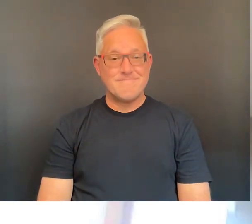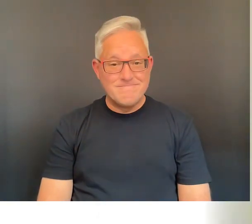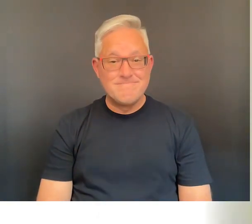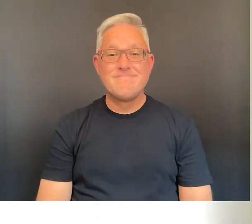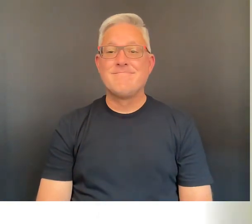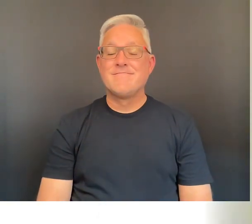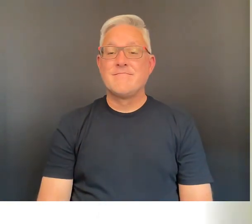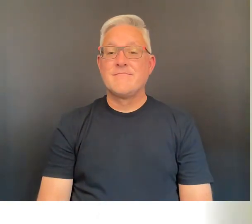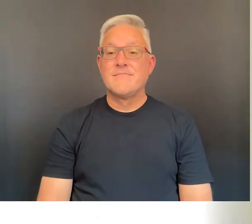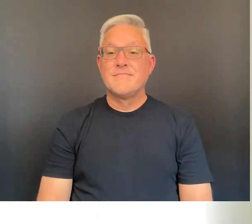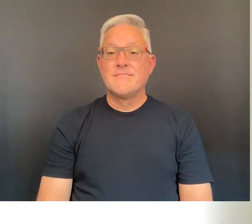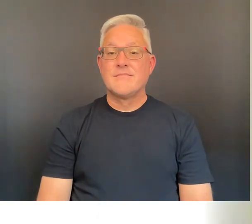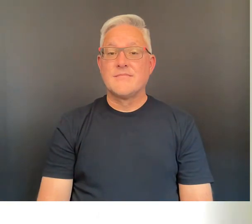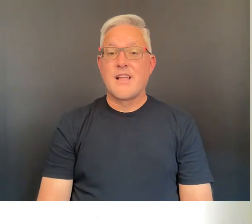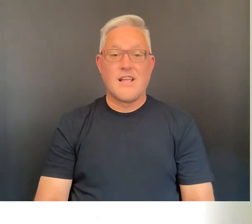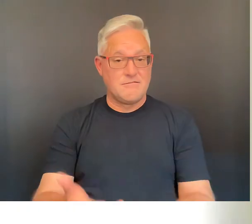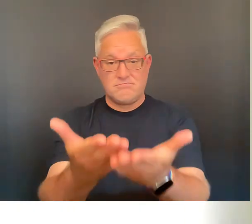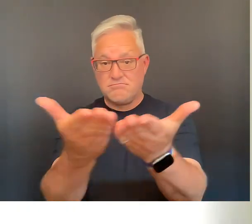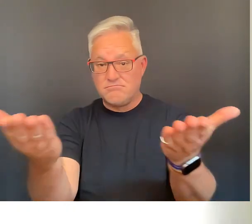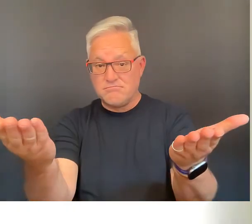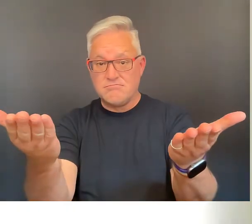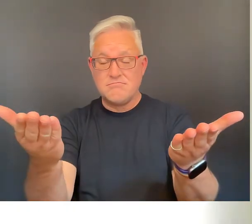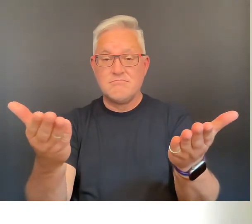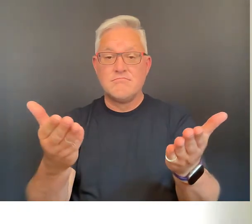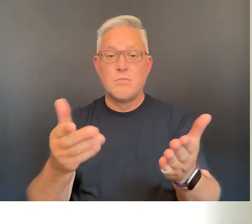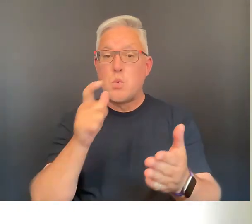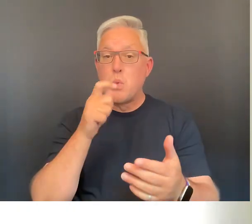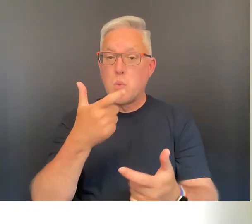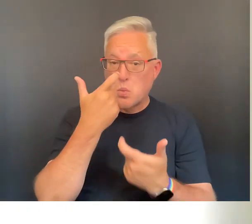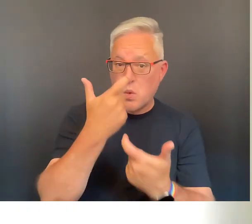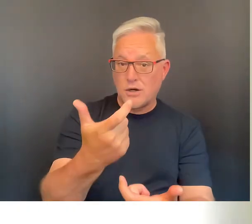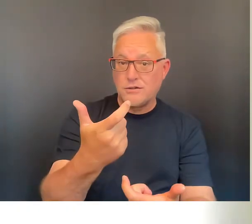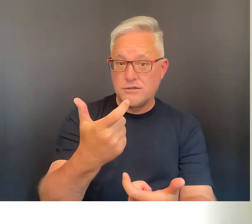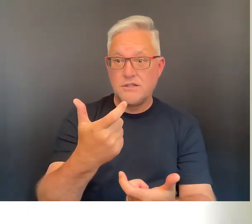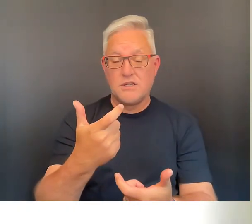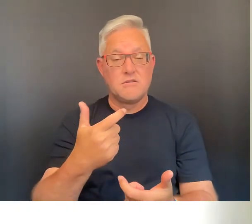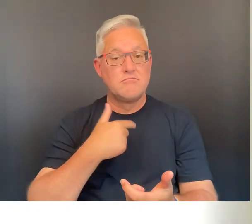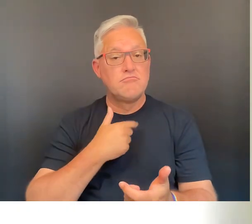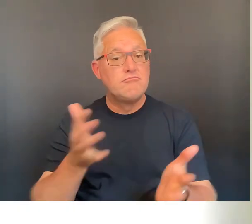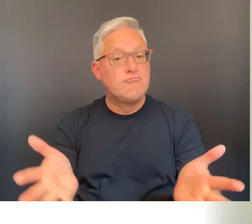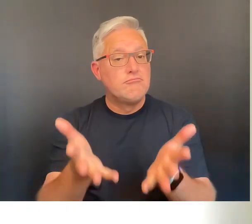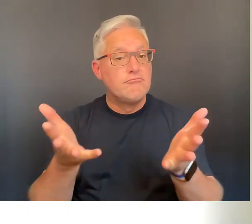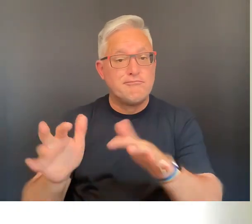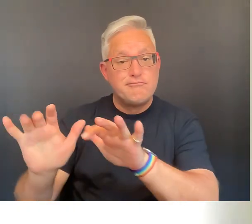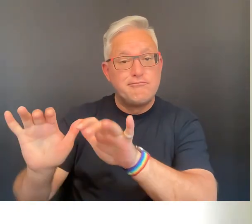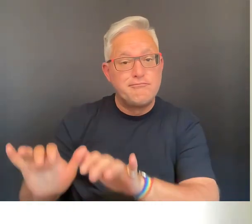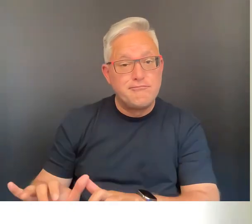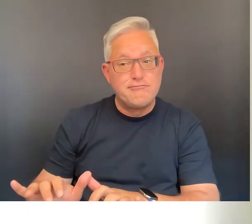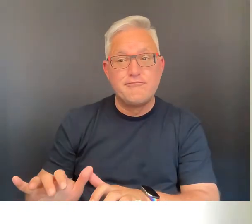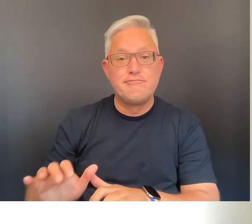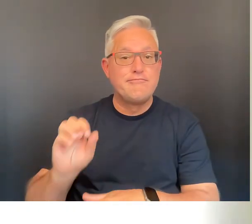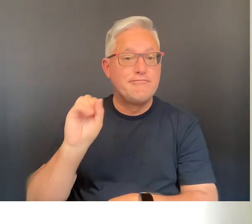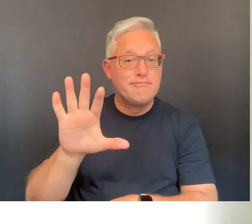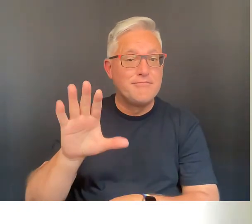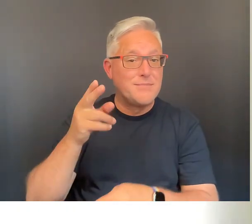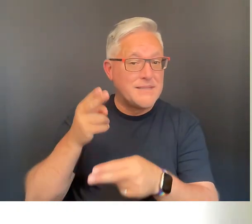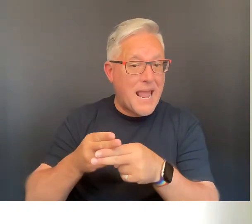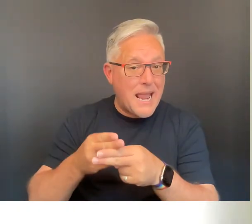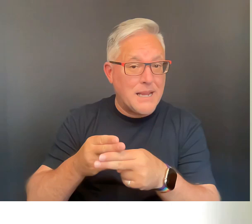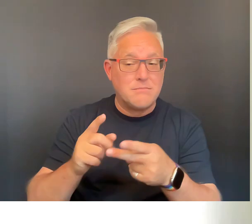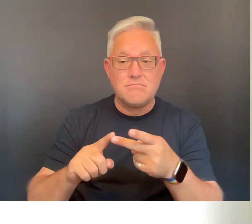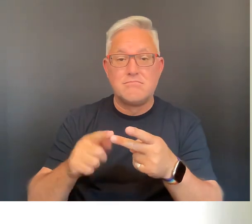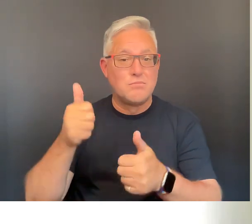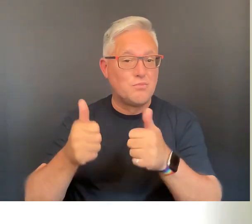And I extend an invitation for you all in the chat as you're able to just share who's in the space. You can share